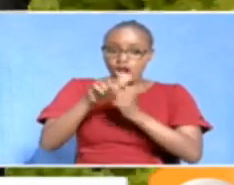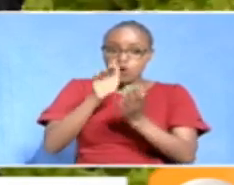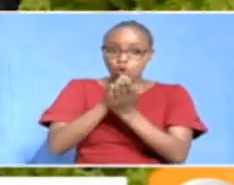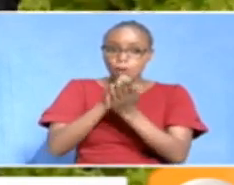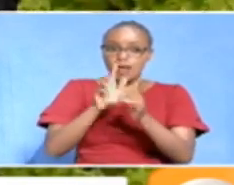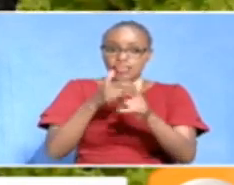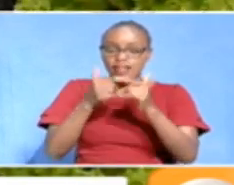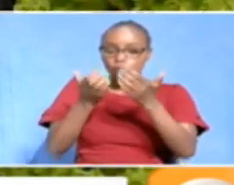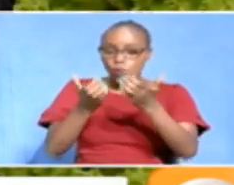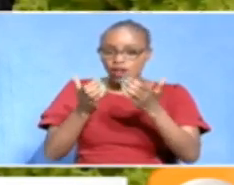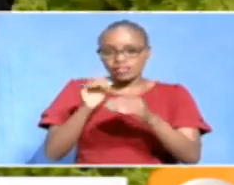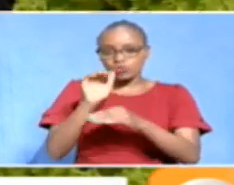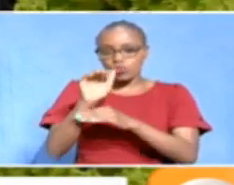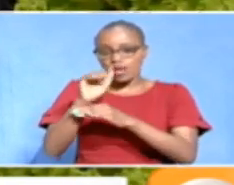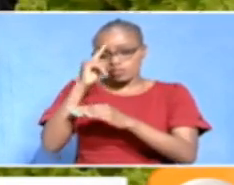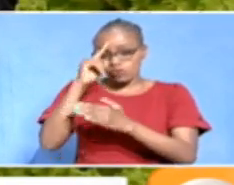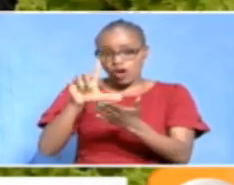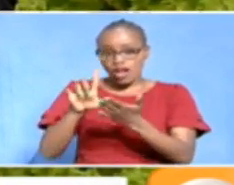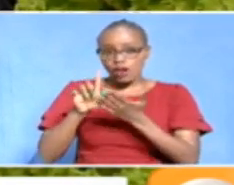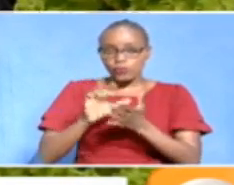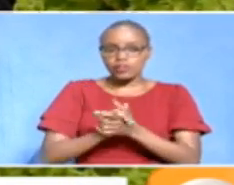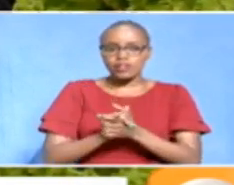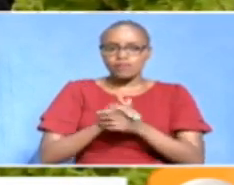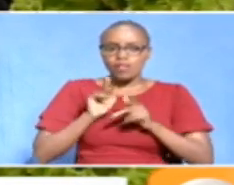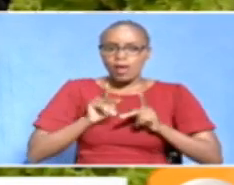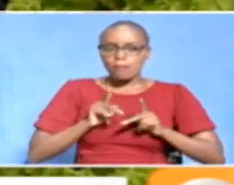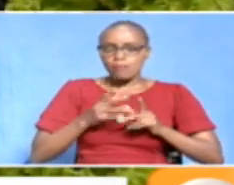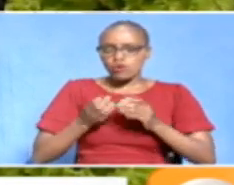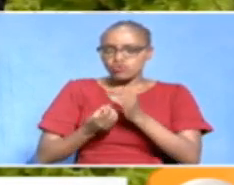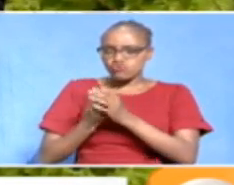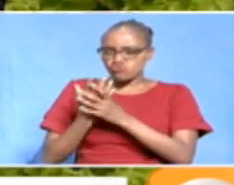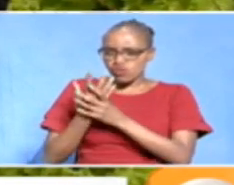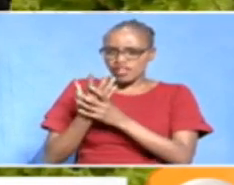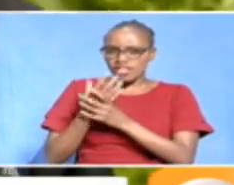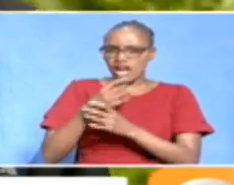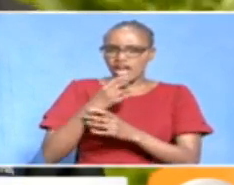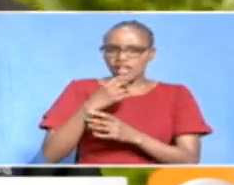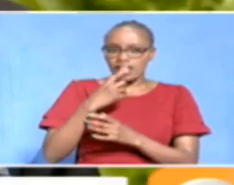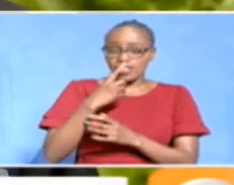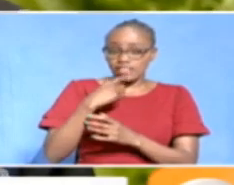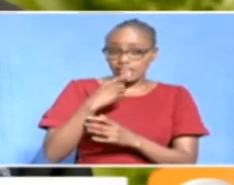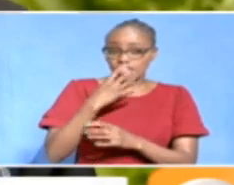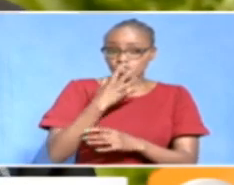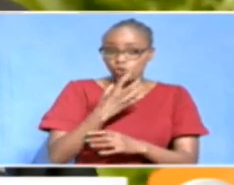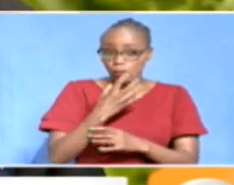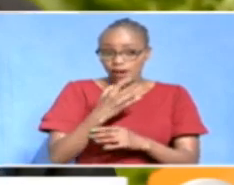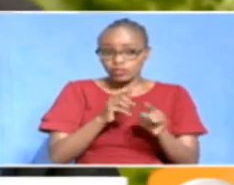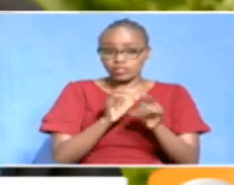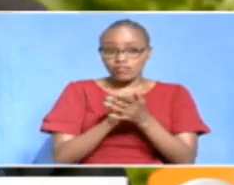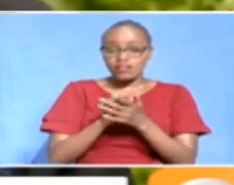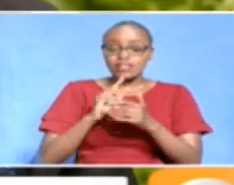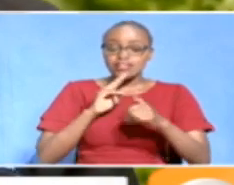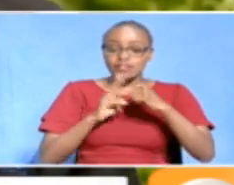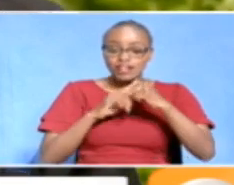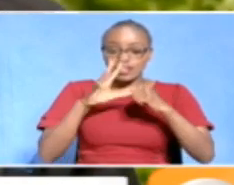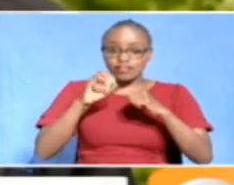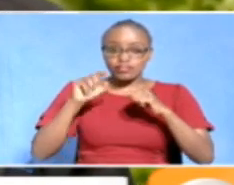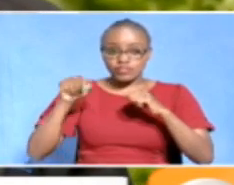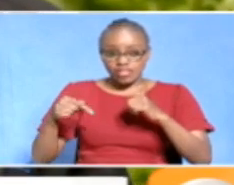were required to take up a loan. For guys growing tomatoes, we are required to take a loan of